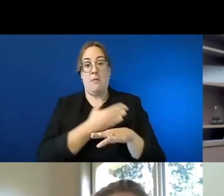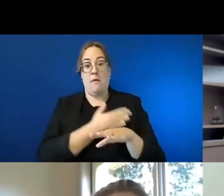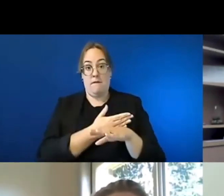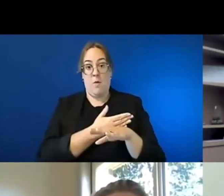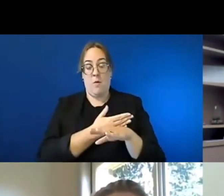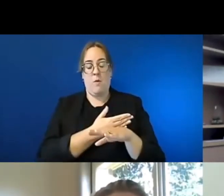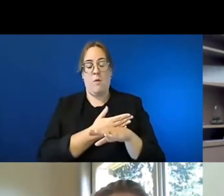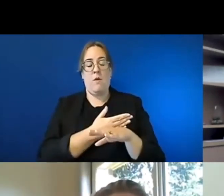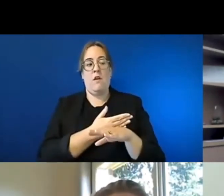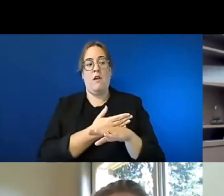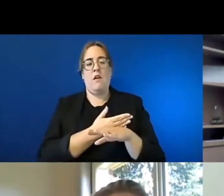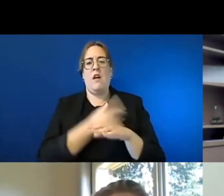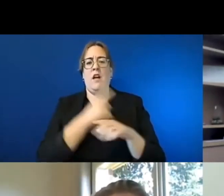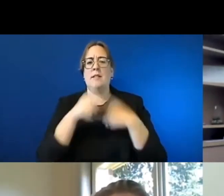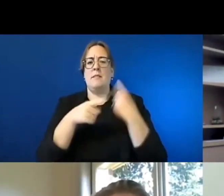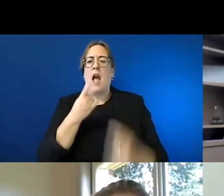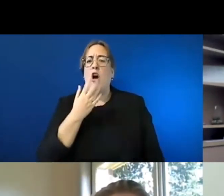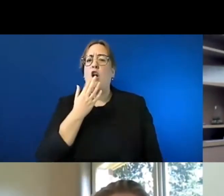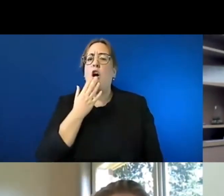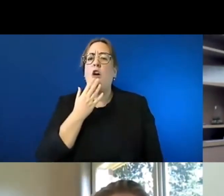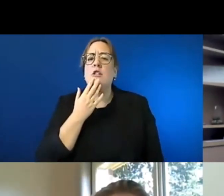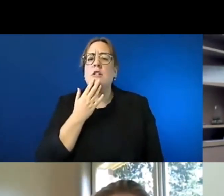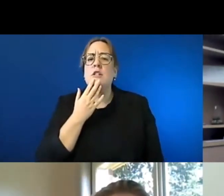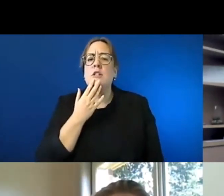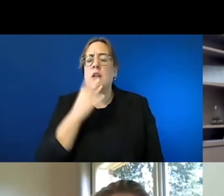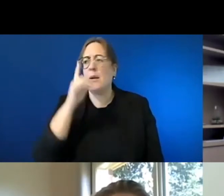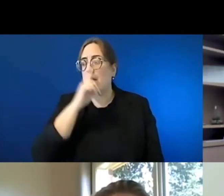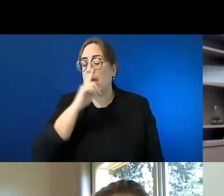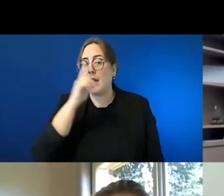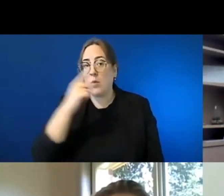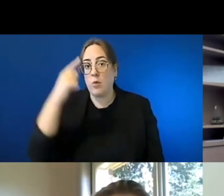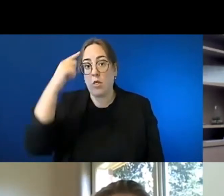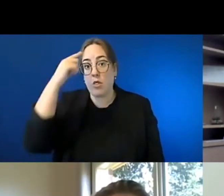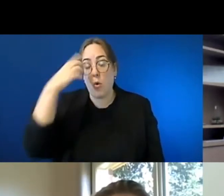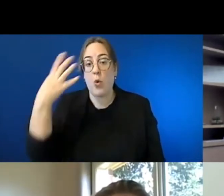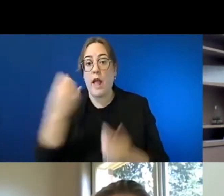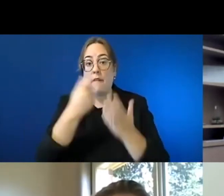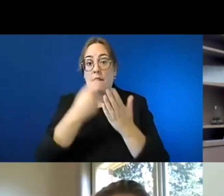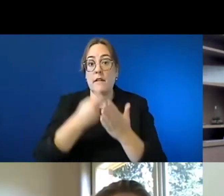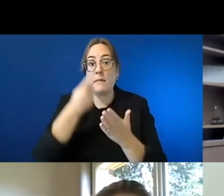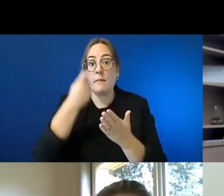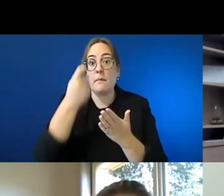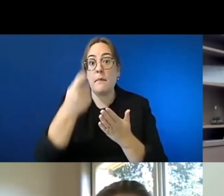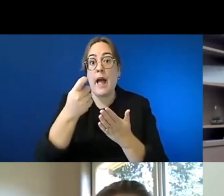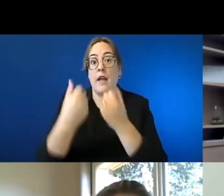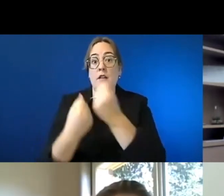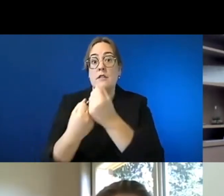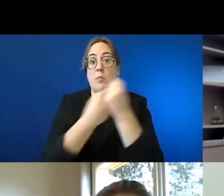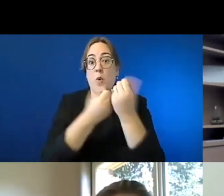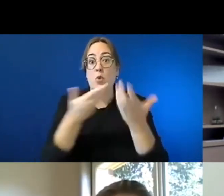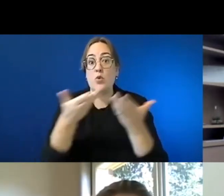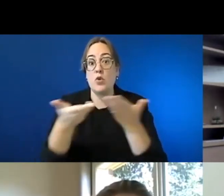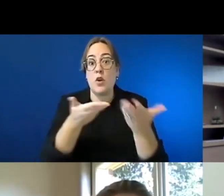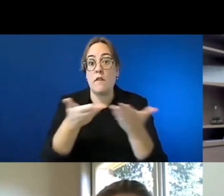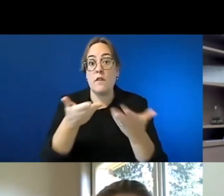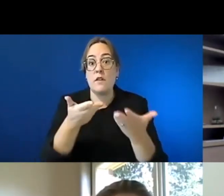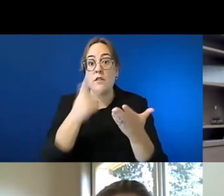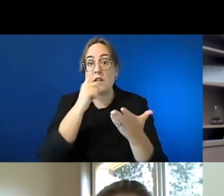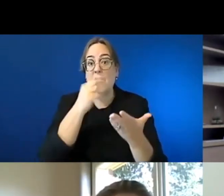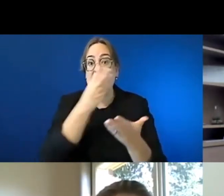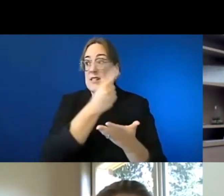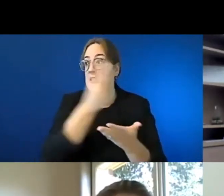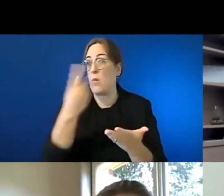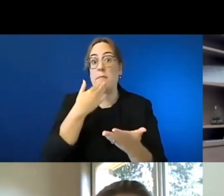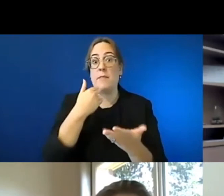around the cost. I think a lot of people assume that there is a cost associated with getting support. Can I have a response from somebody around